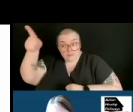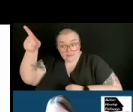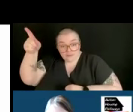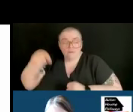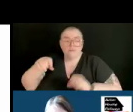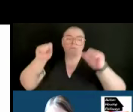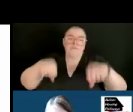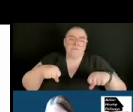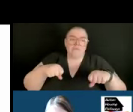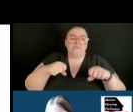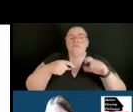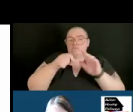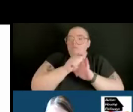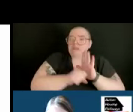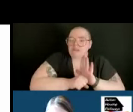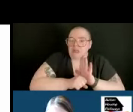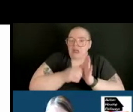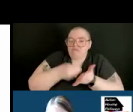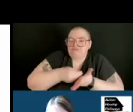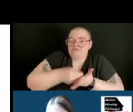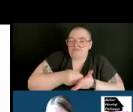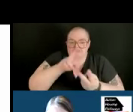Housing can be state funded.